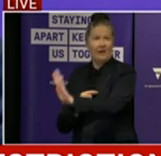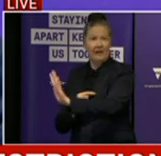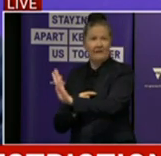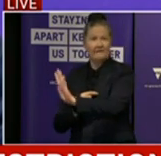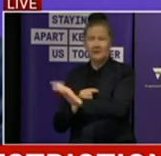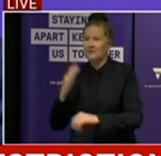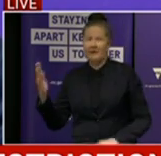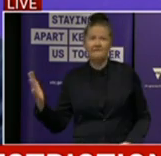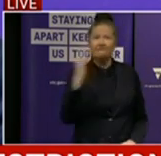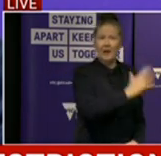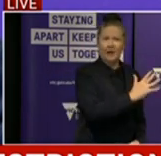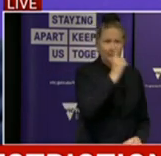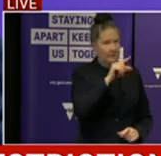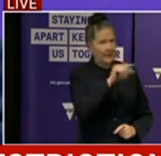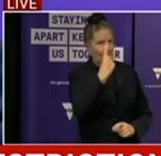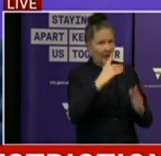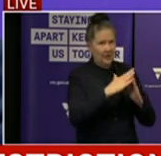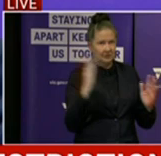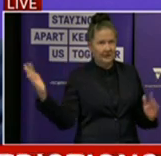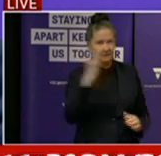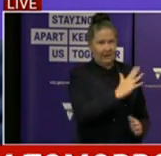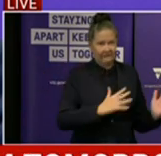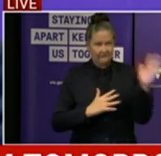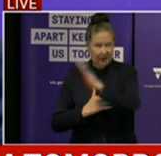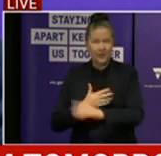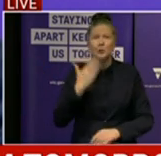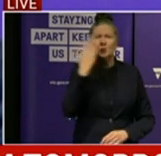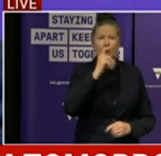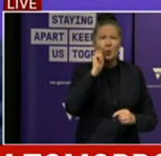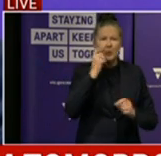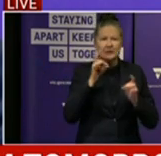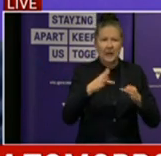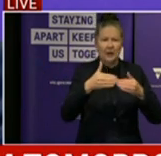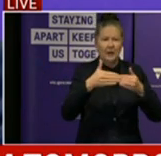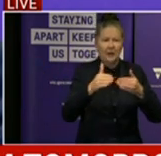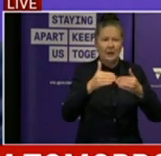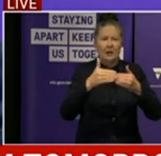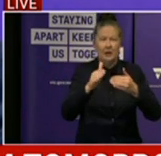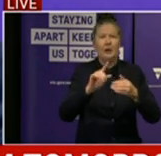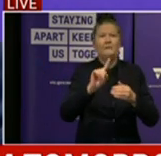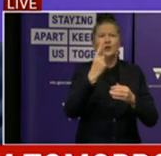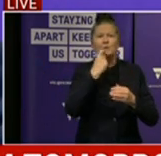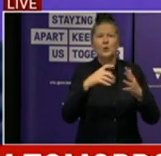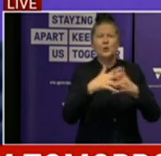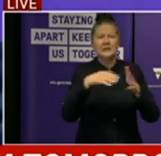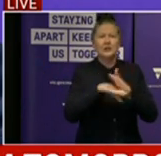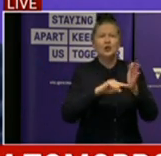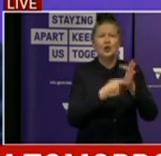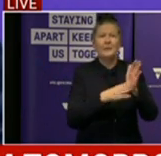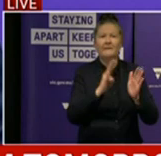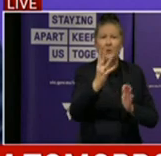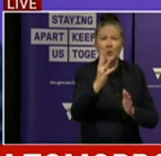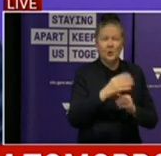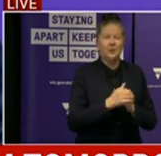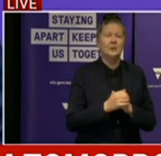School will be a staggered start over the first couple of weeks of term 4. and we will have more to say about the